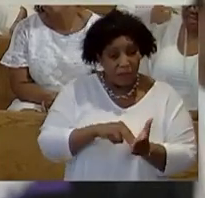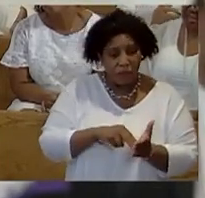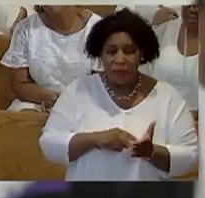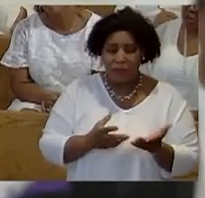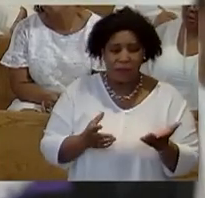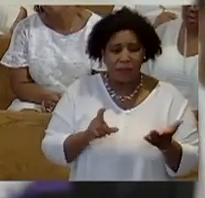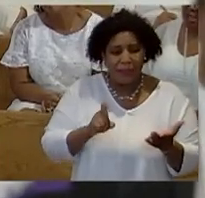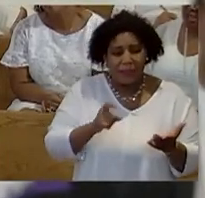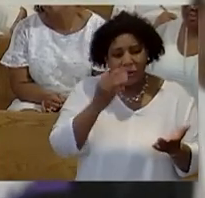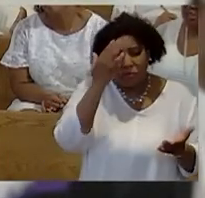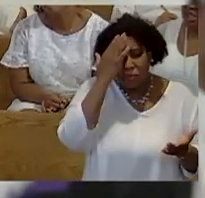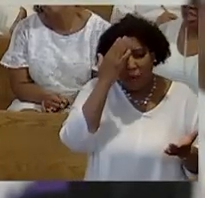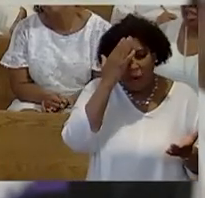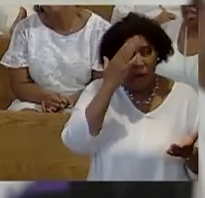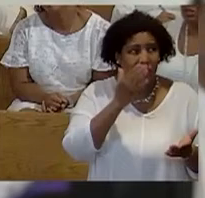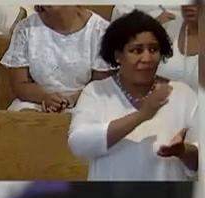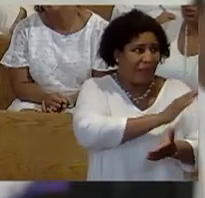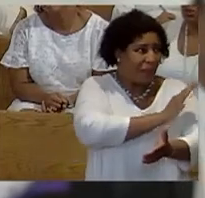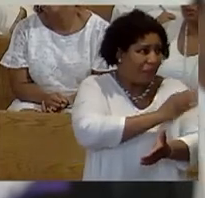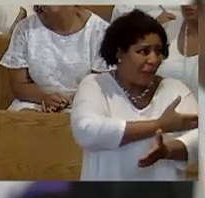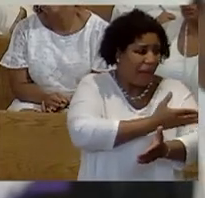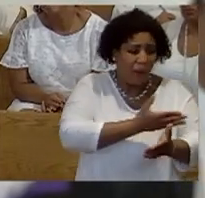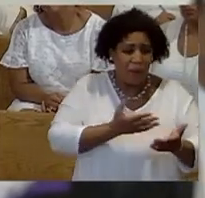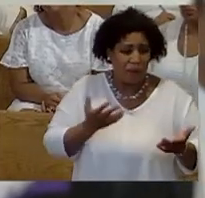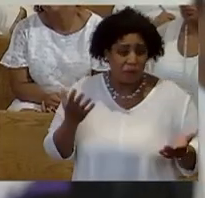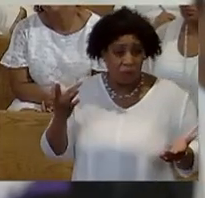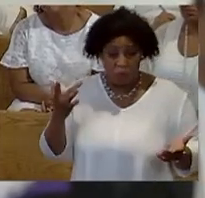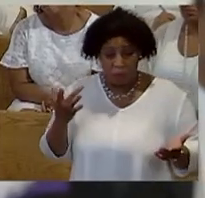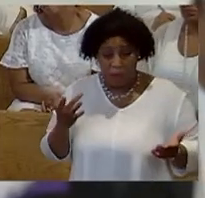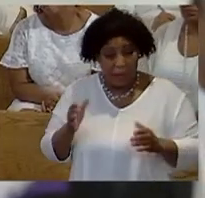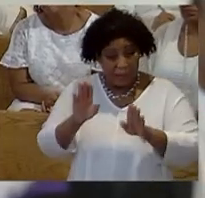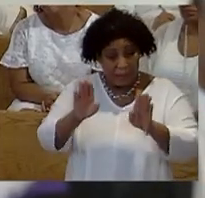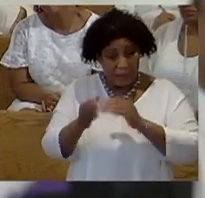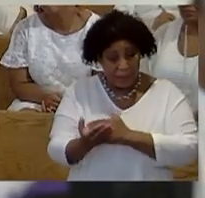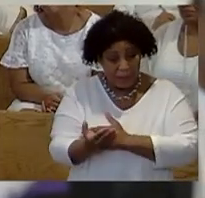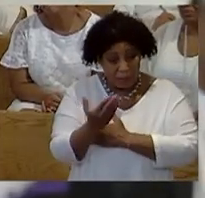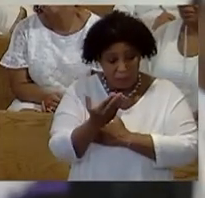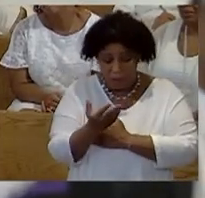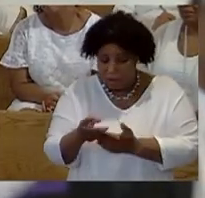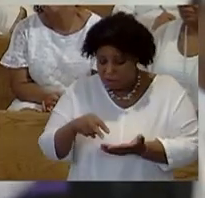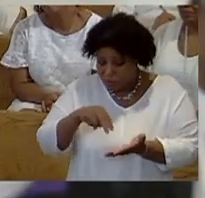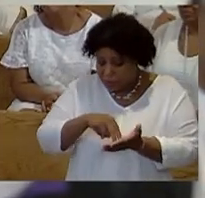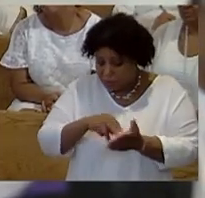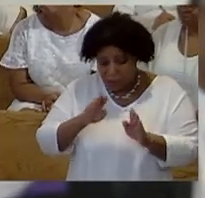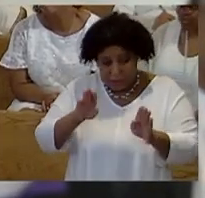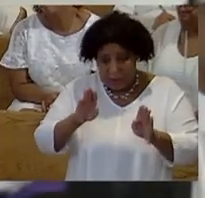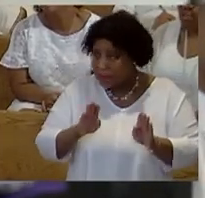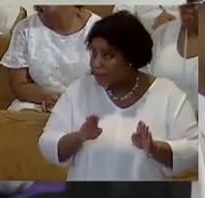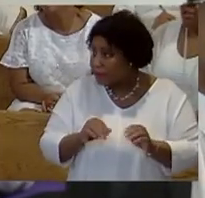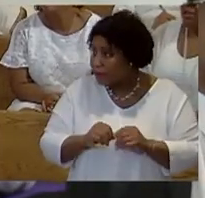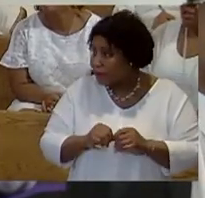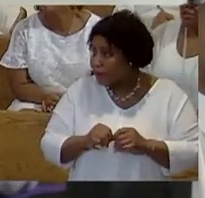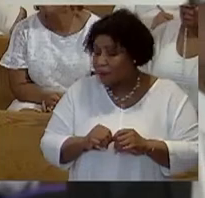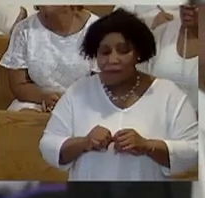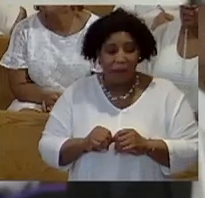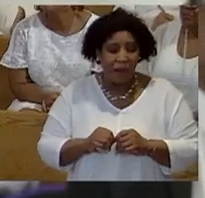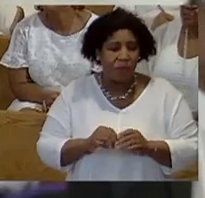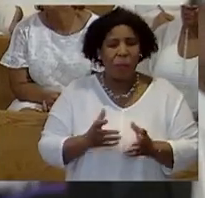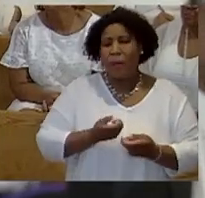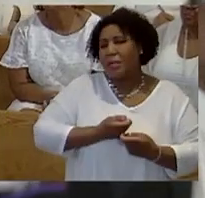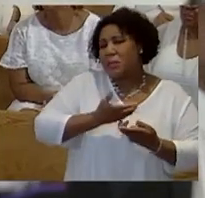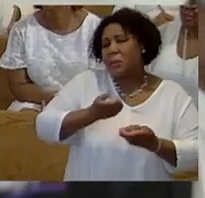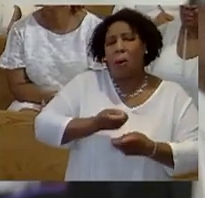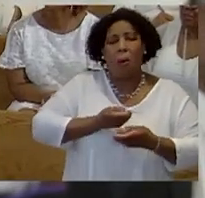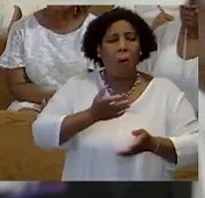want to know his power, because we come in here on Sunday, Resurrection Sunday, and we sing these songs